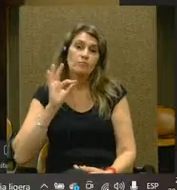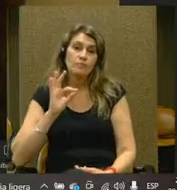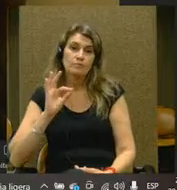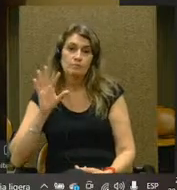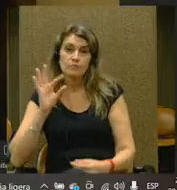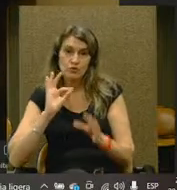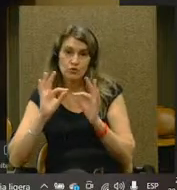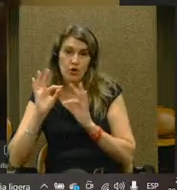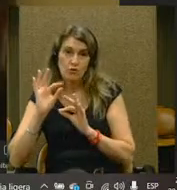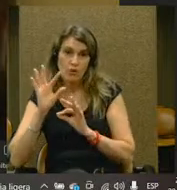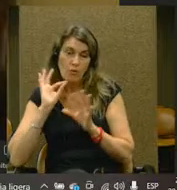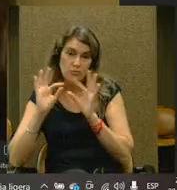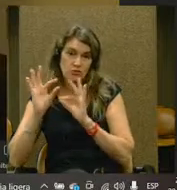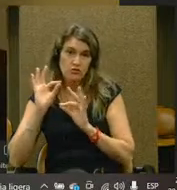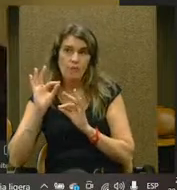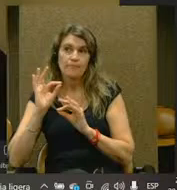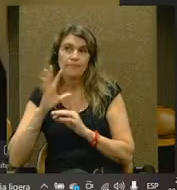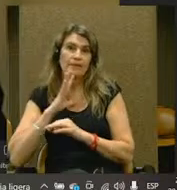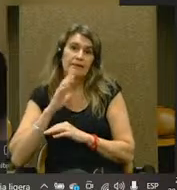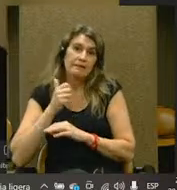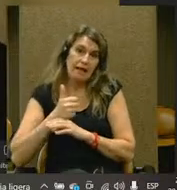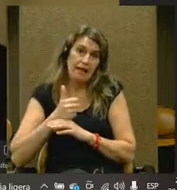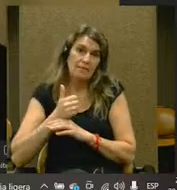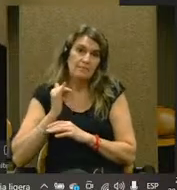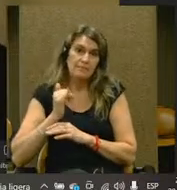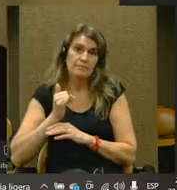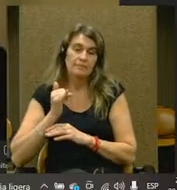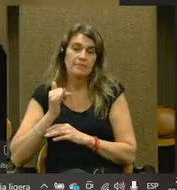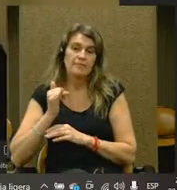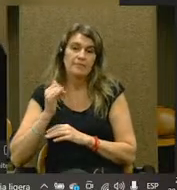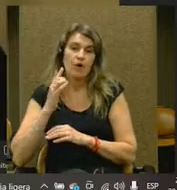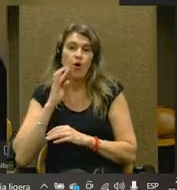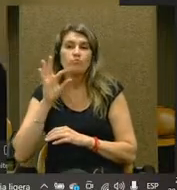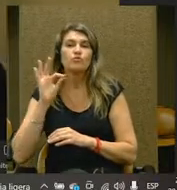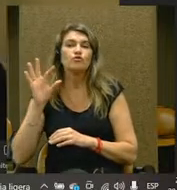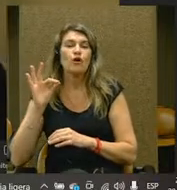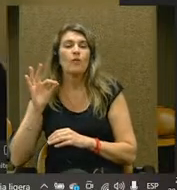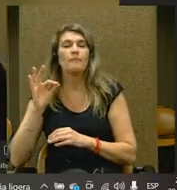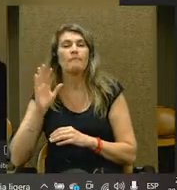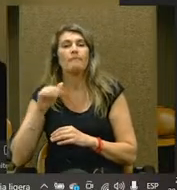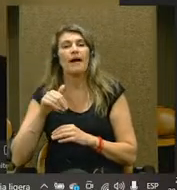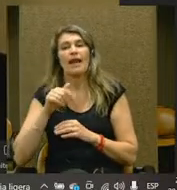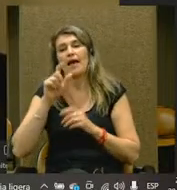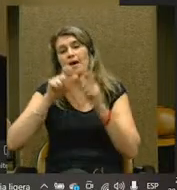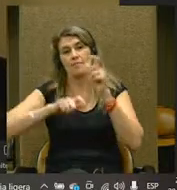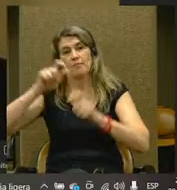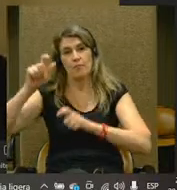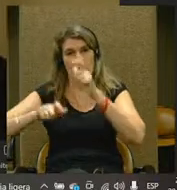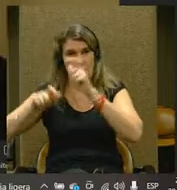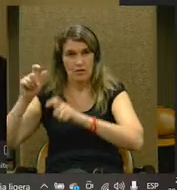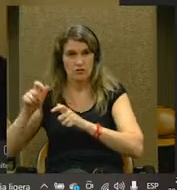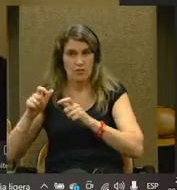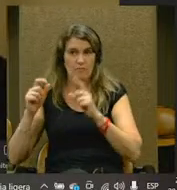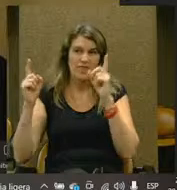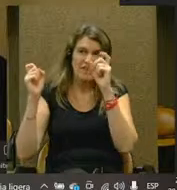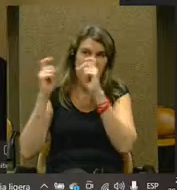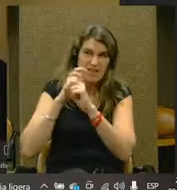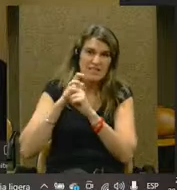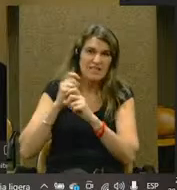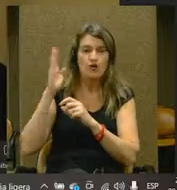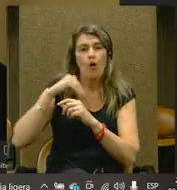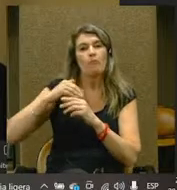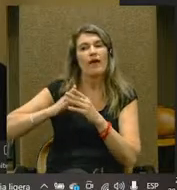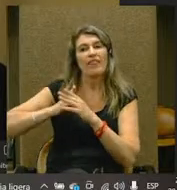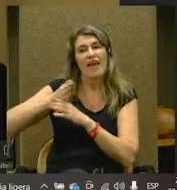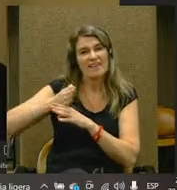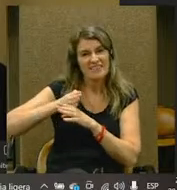a hard to reach population. So we have a lot, there is, a small but